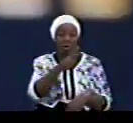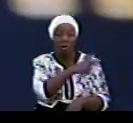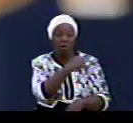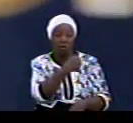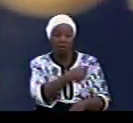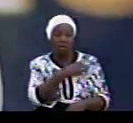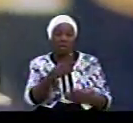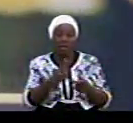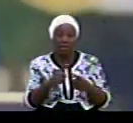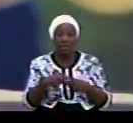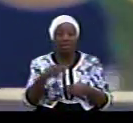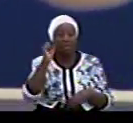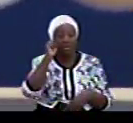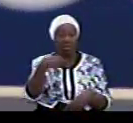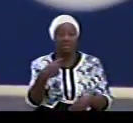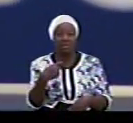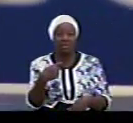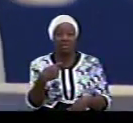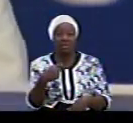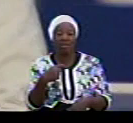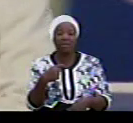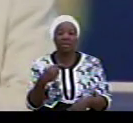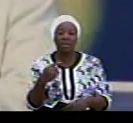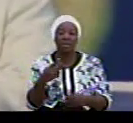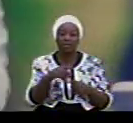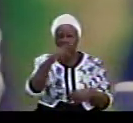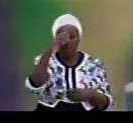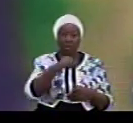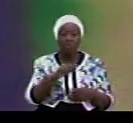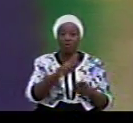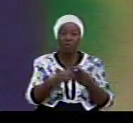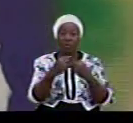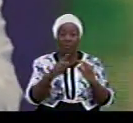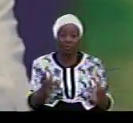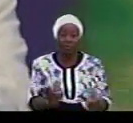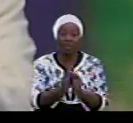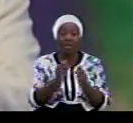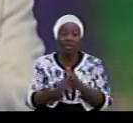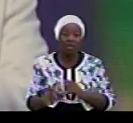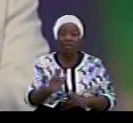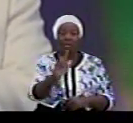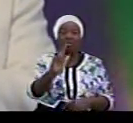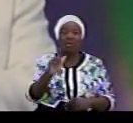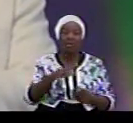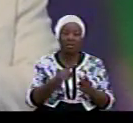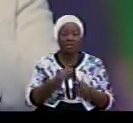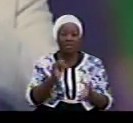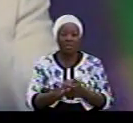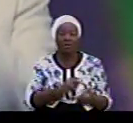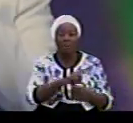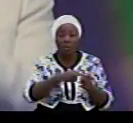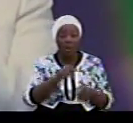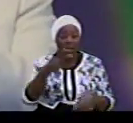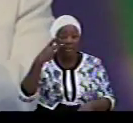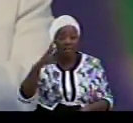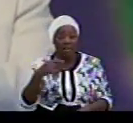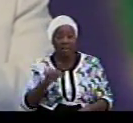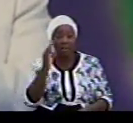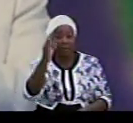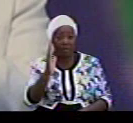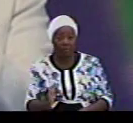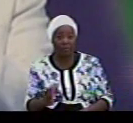those journalists came to meet me at the airport, when I see the pastor, at that